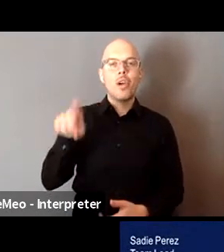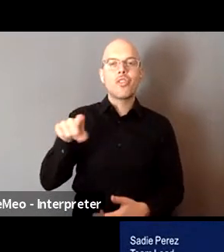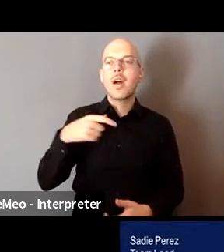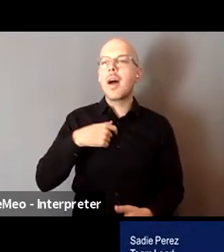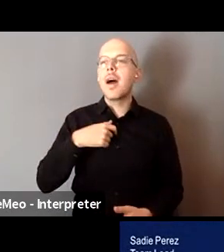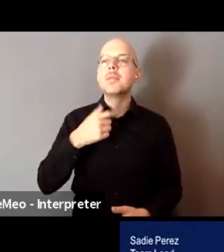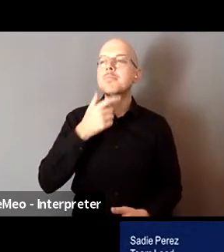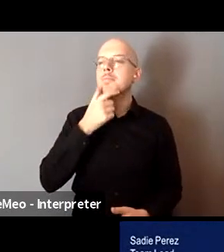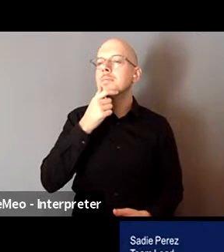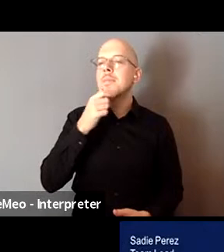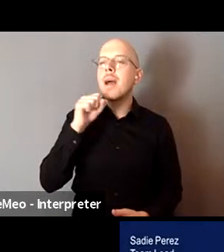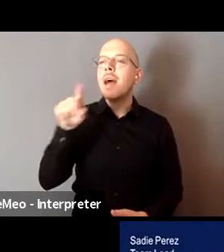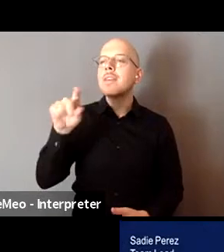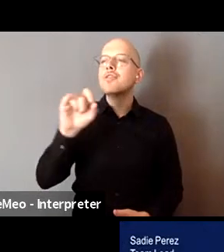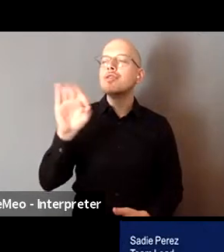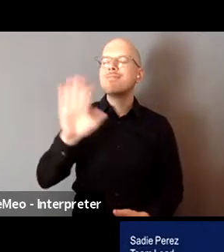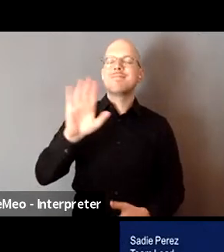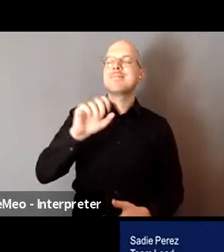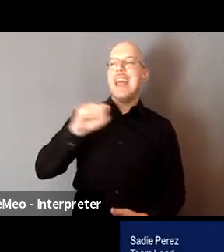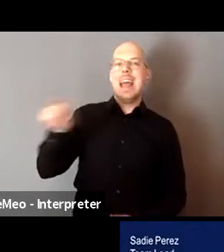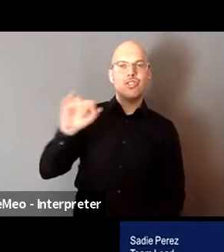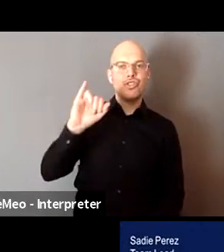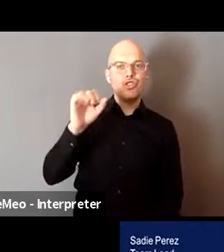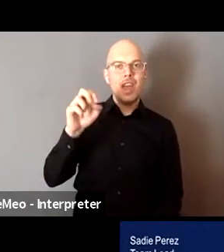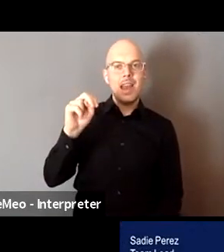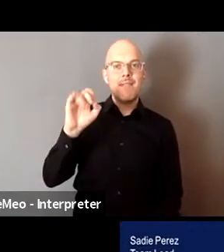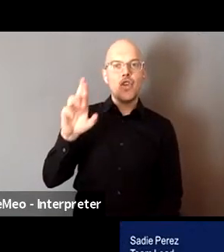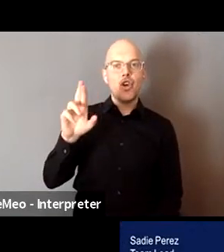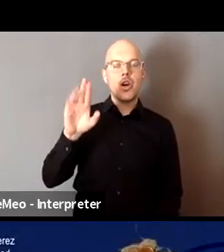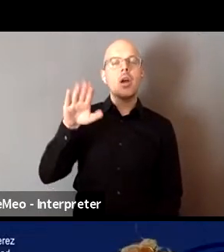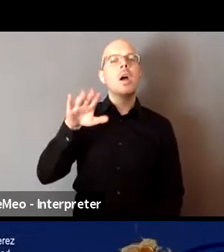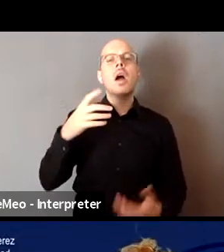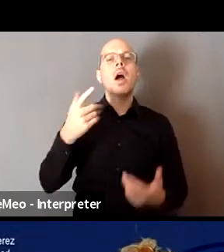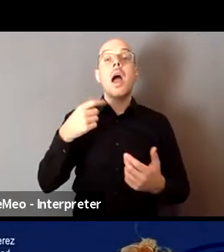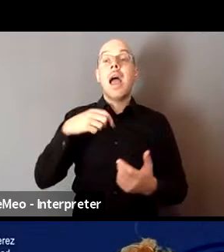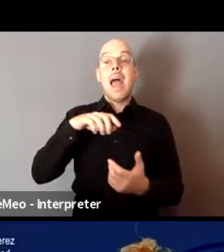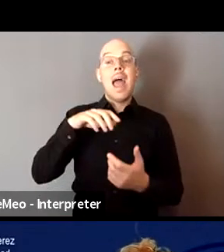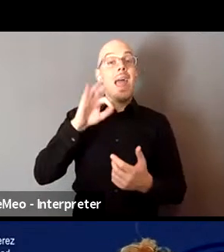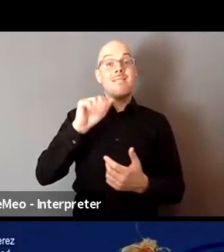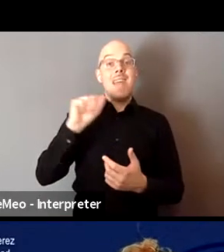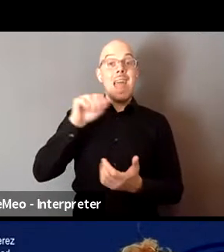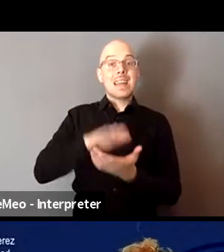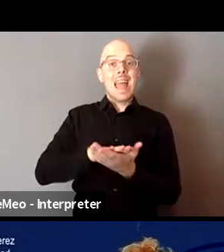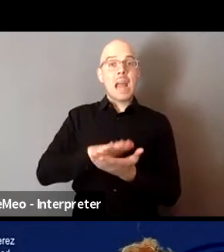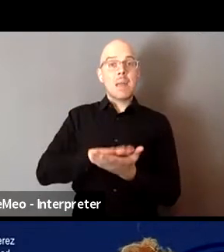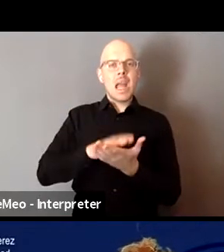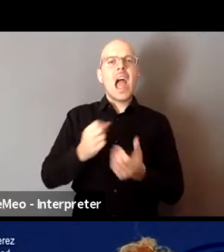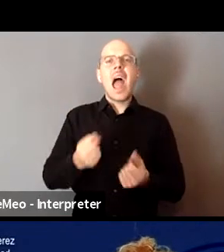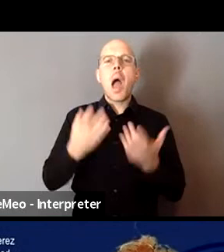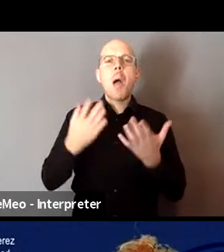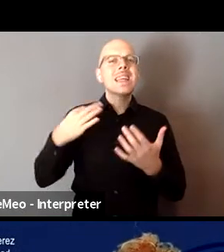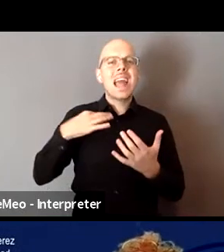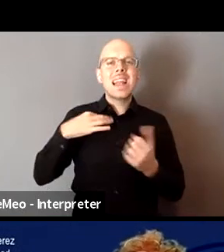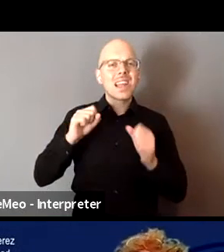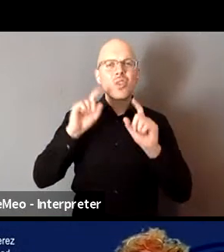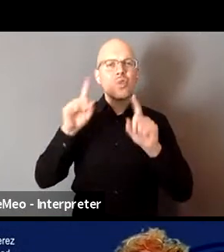Jennifer. How many candidates attend the FAA Academy at one time, and how long does the Academy last?